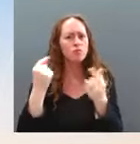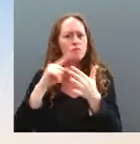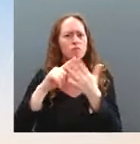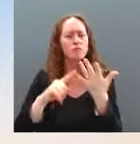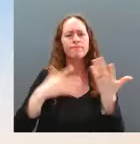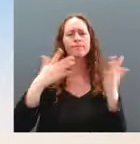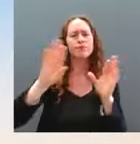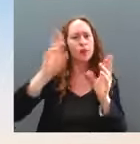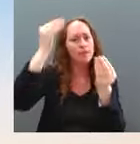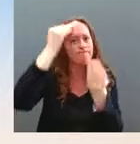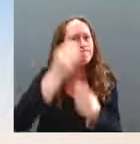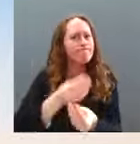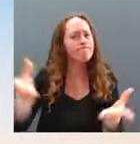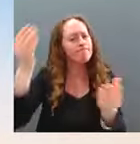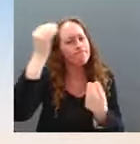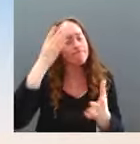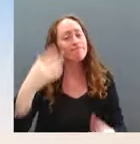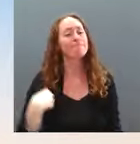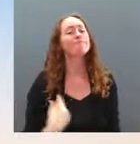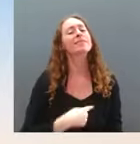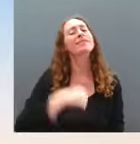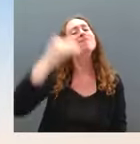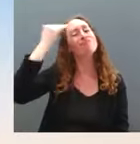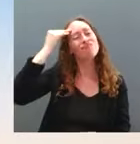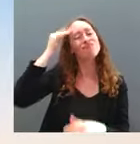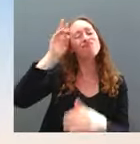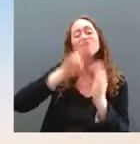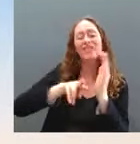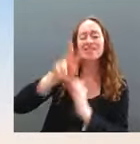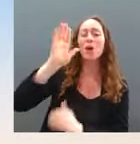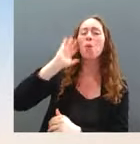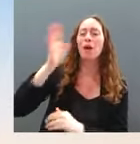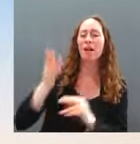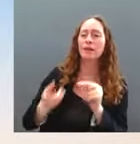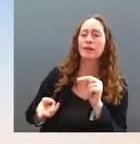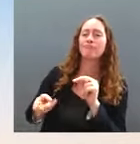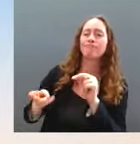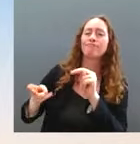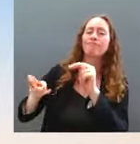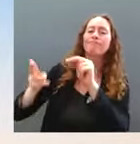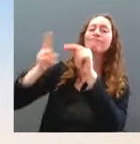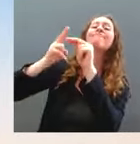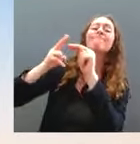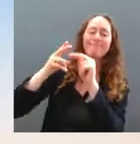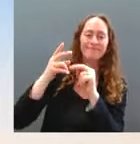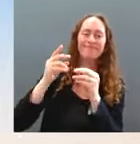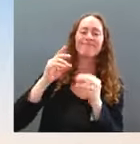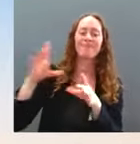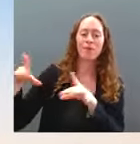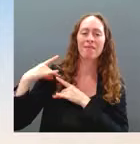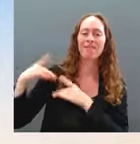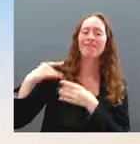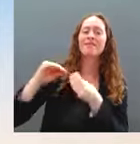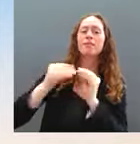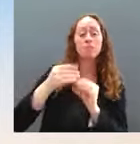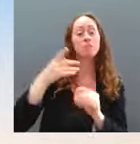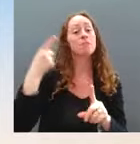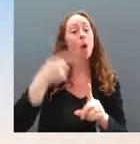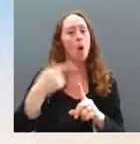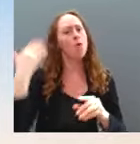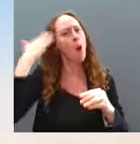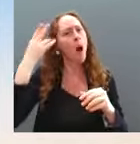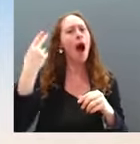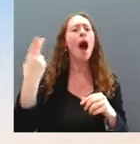We now know how to protect ourselves from hospitalization and death, which is hugely important. We know how much of